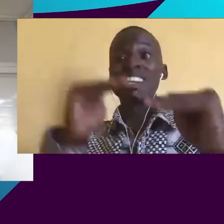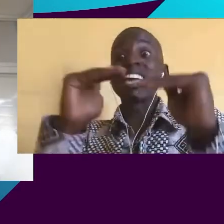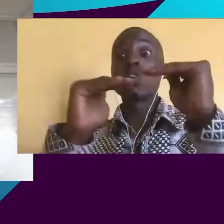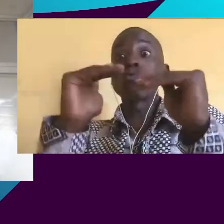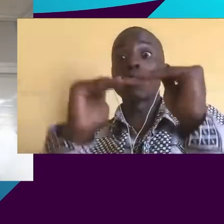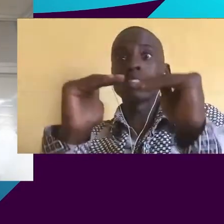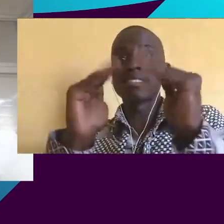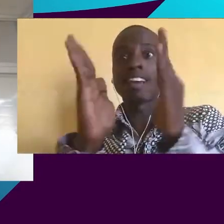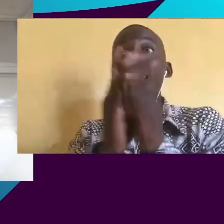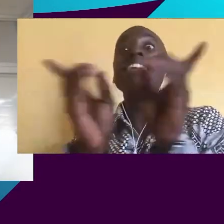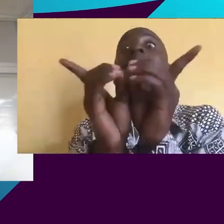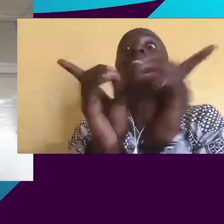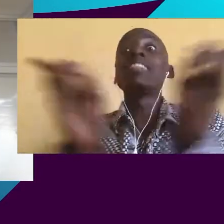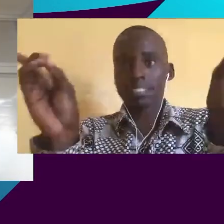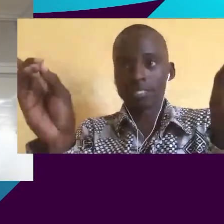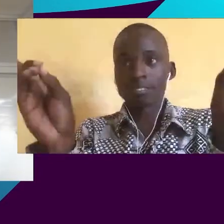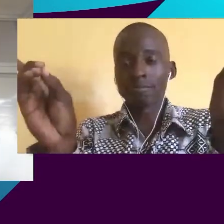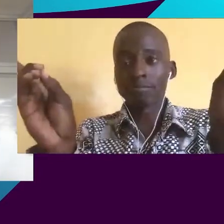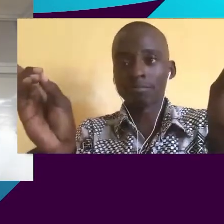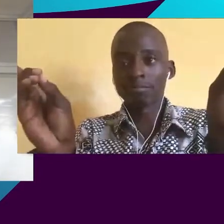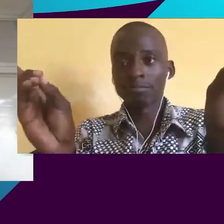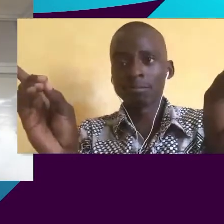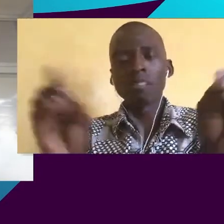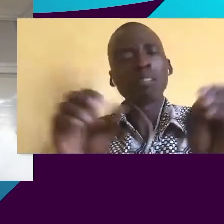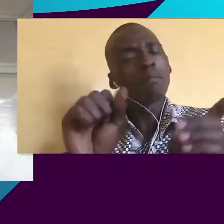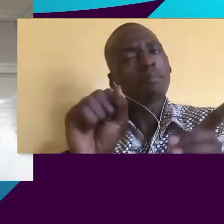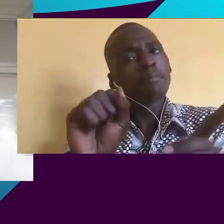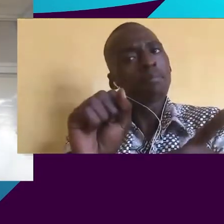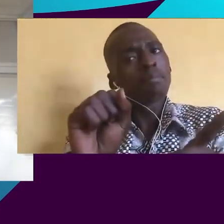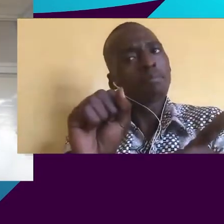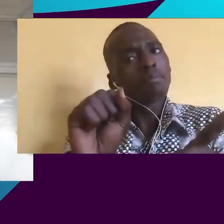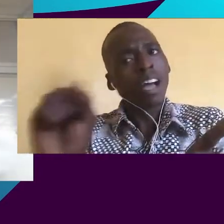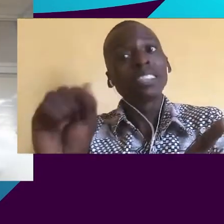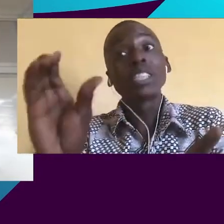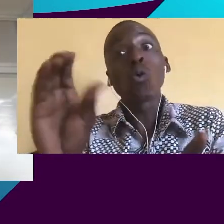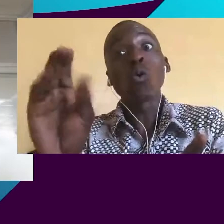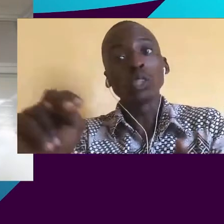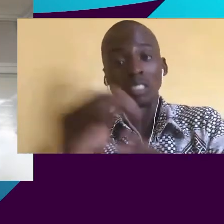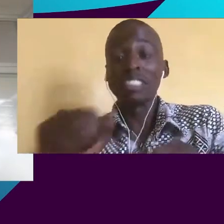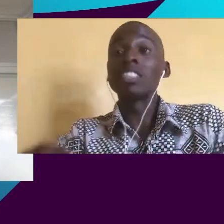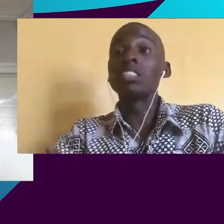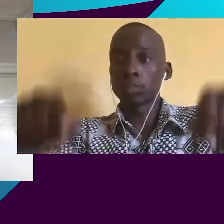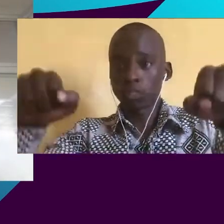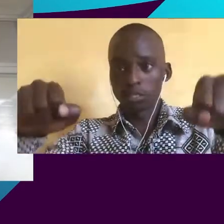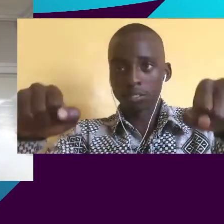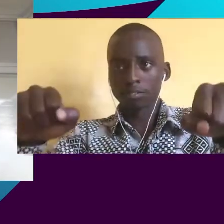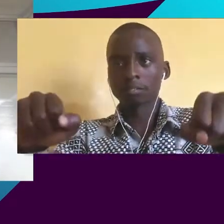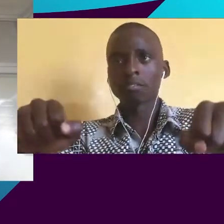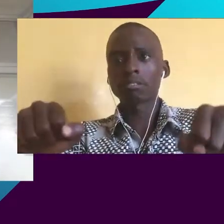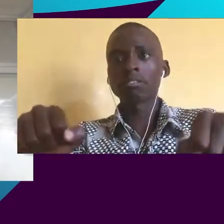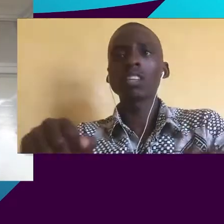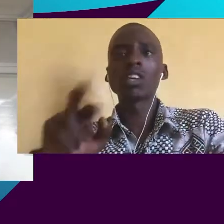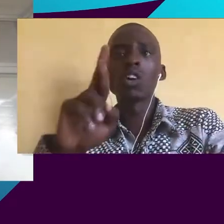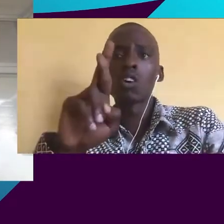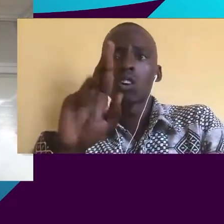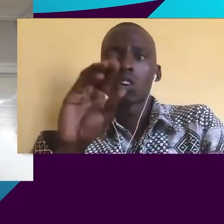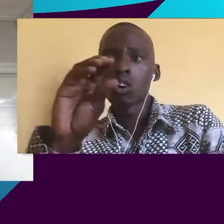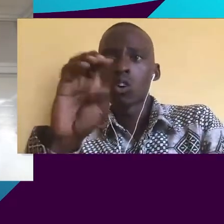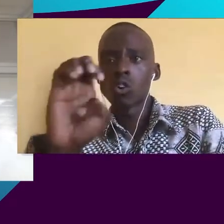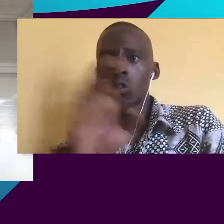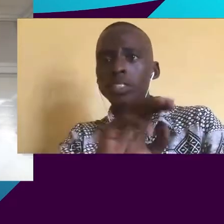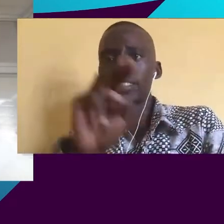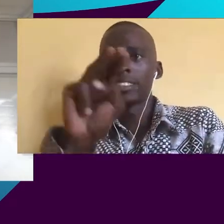diversity as a commission. She's chairperson. Ms. Rosette Sison-Mayor has